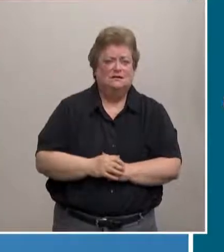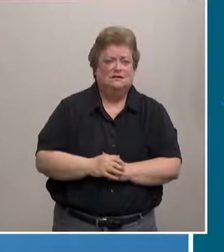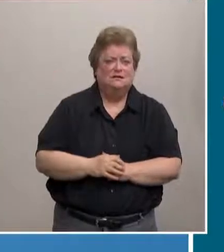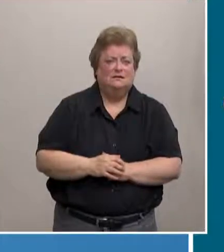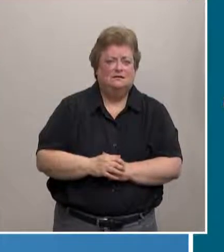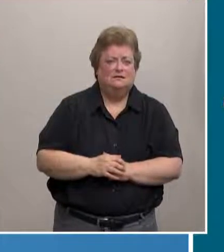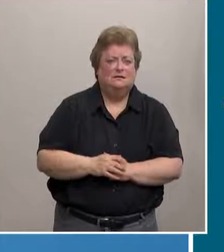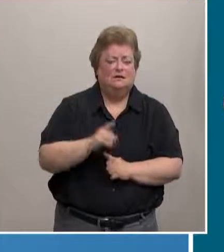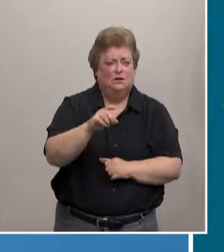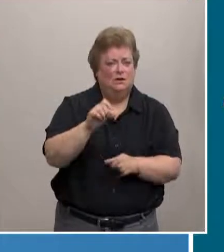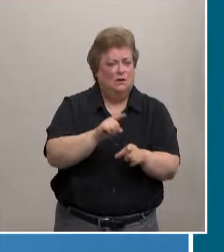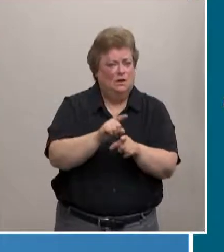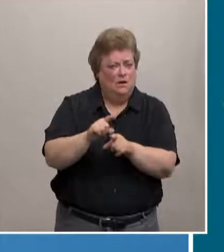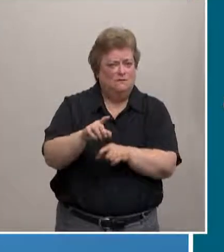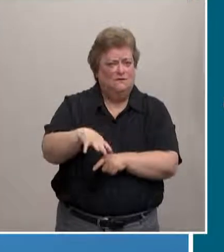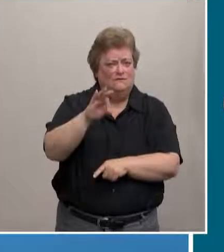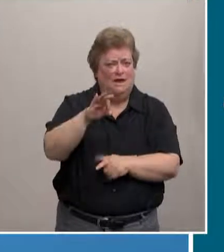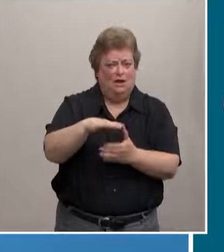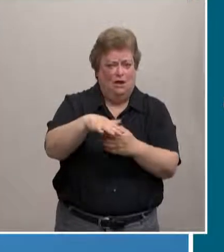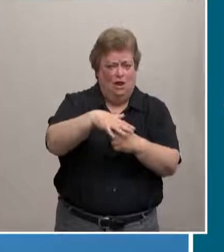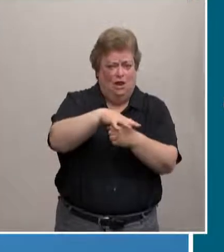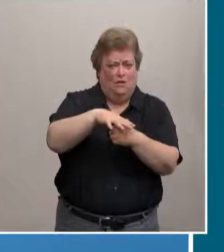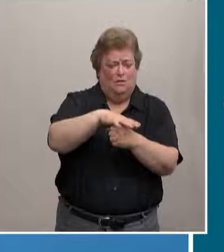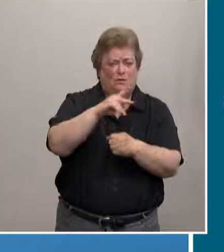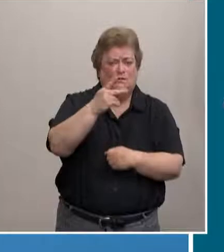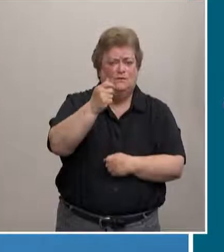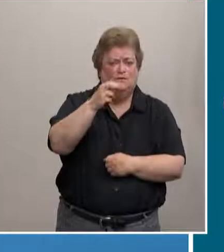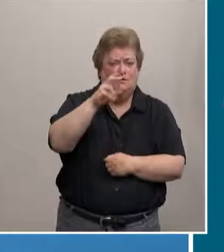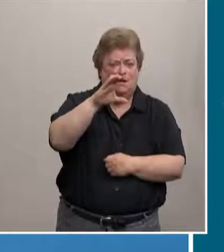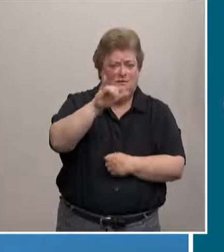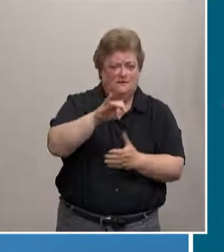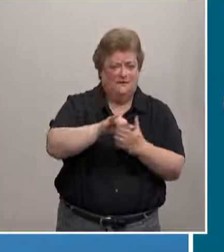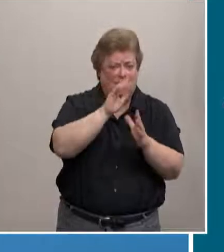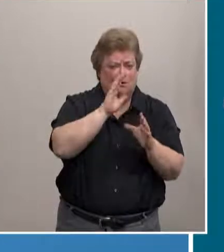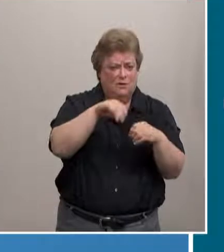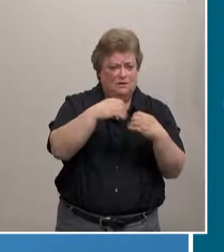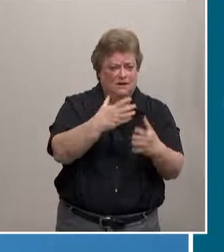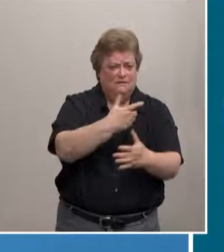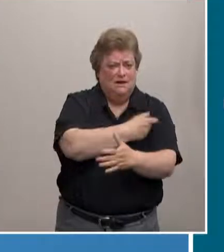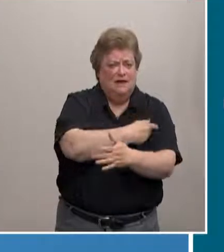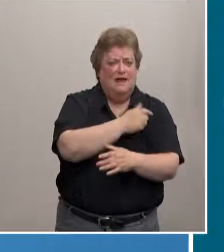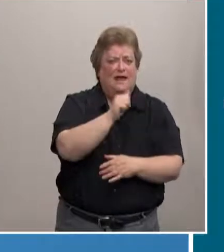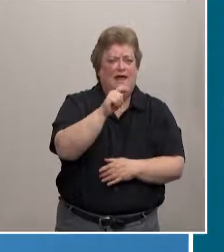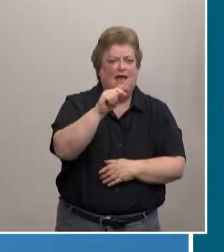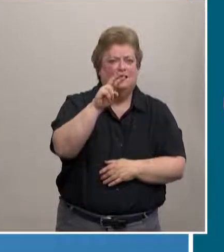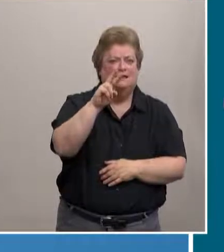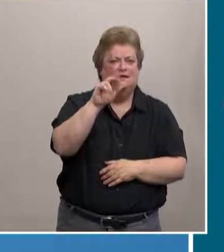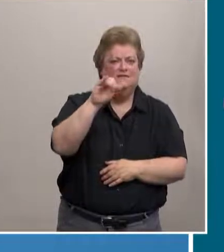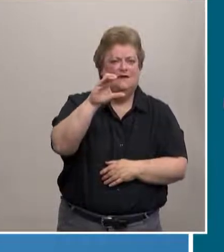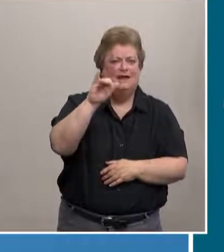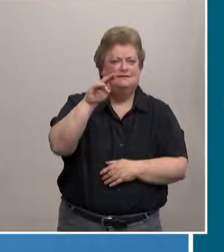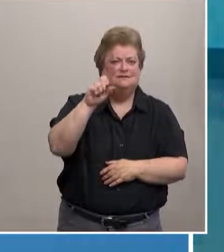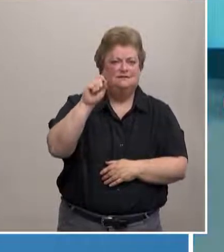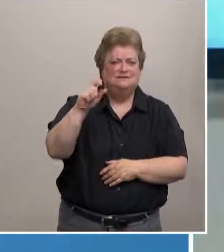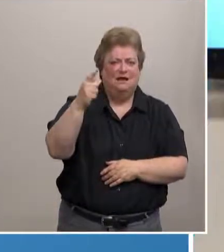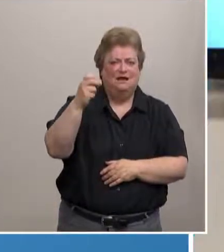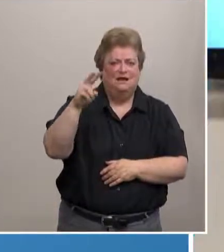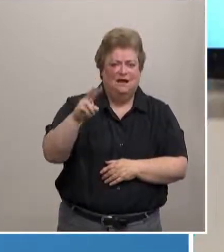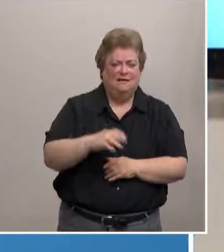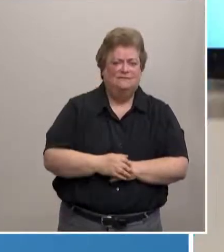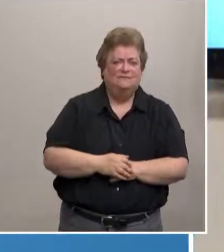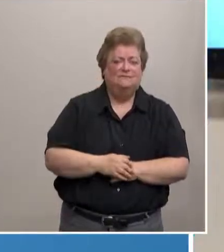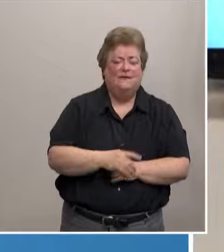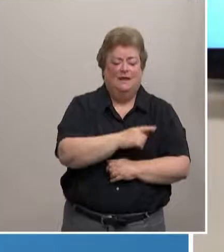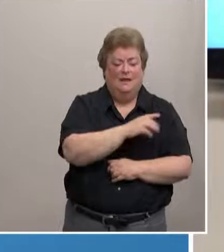402-441-8006. You can also find a local pharmacy offering vaccinations at vaccines.gov. As the